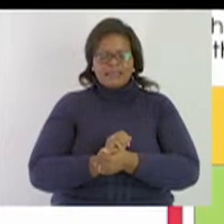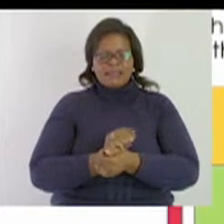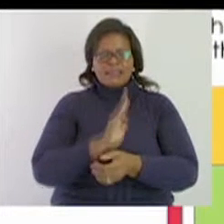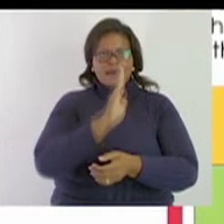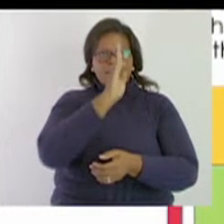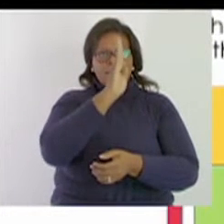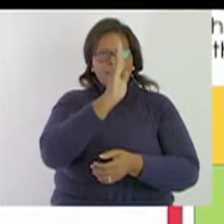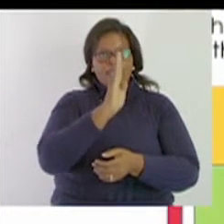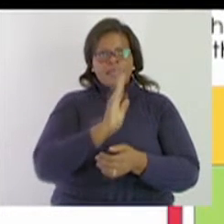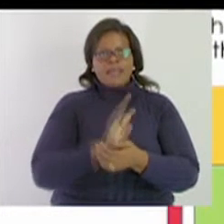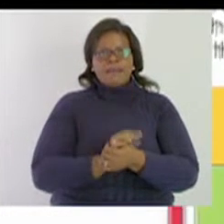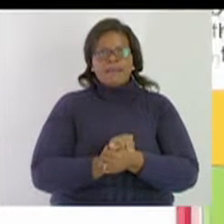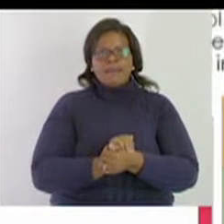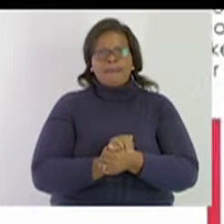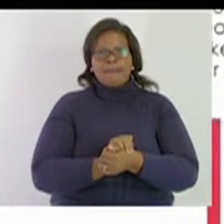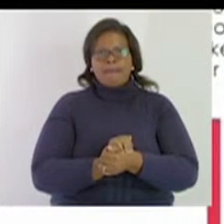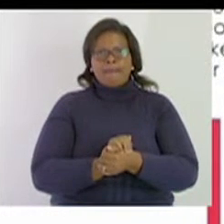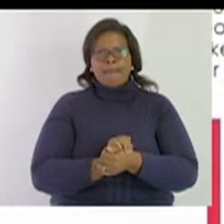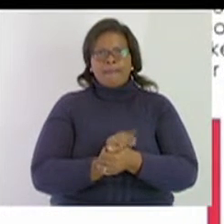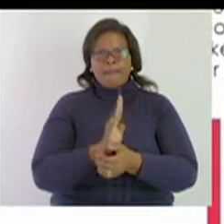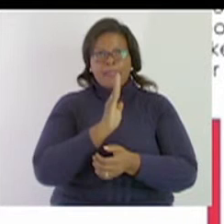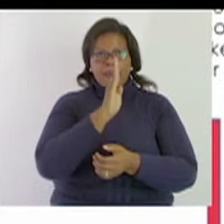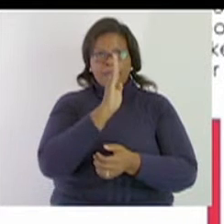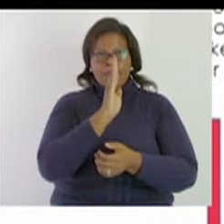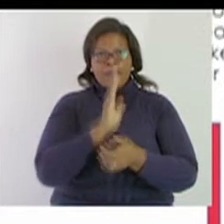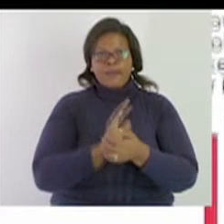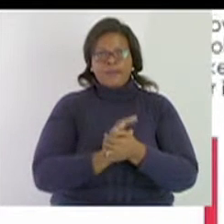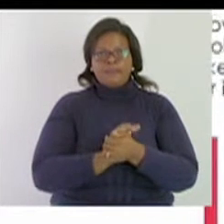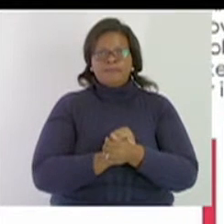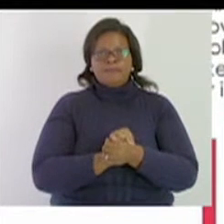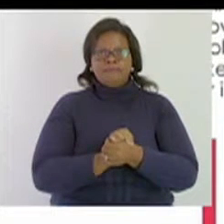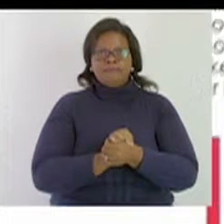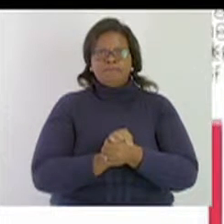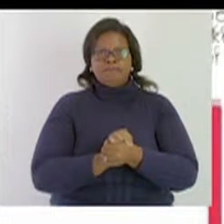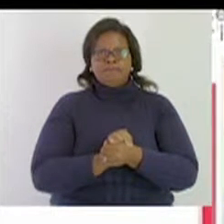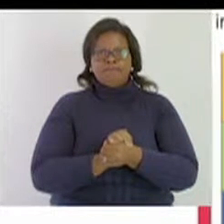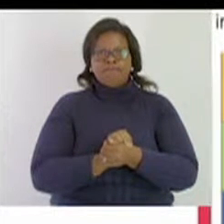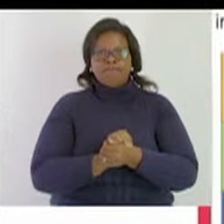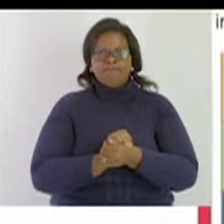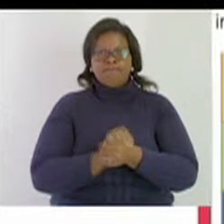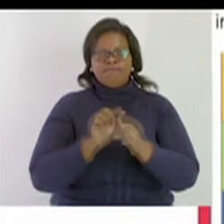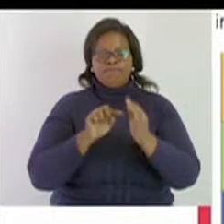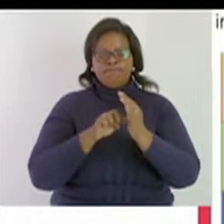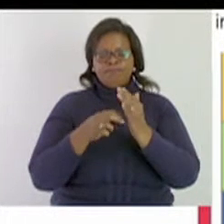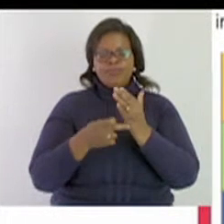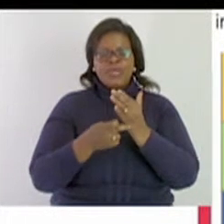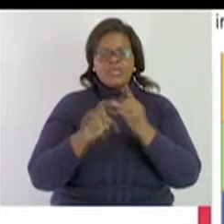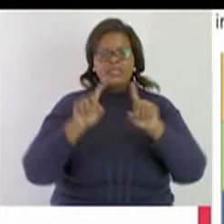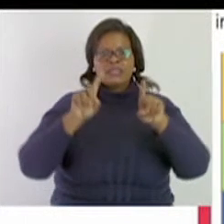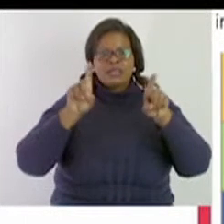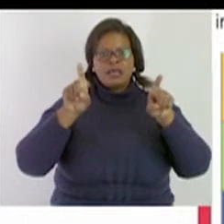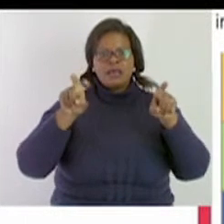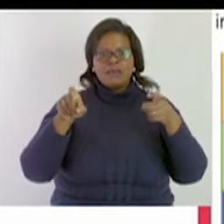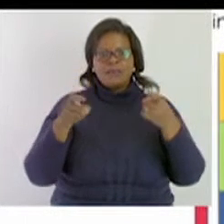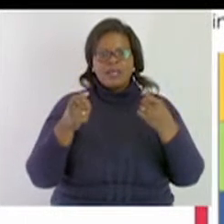B in BODMAS is for